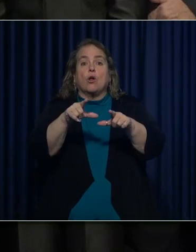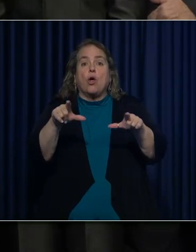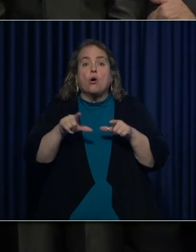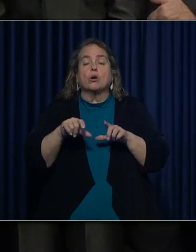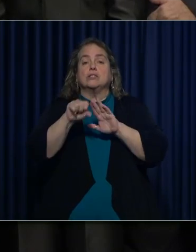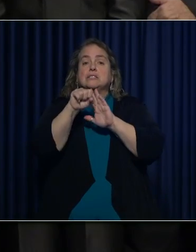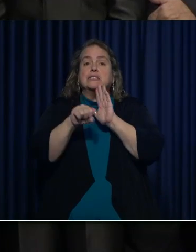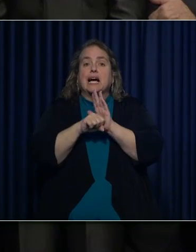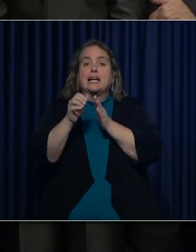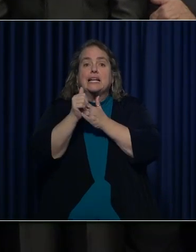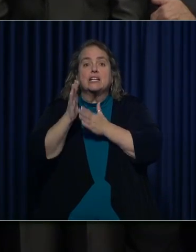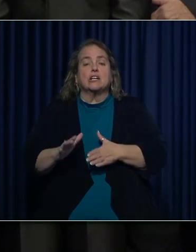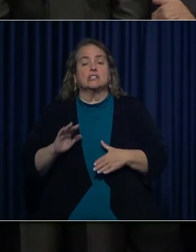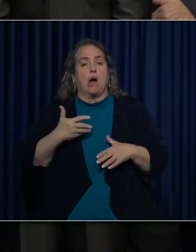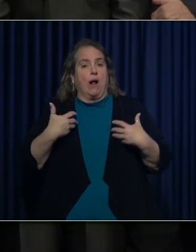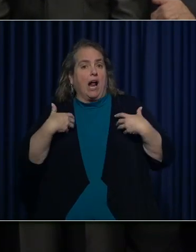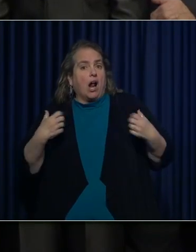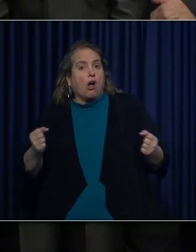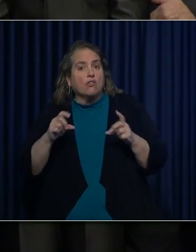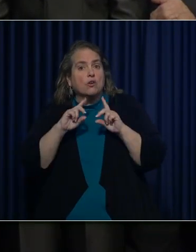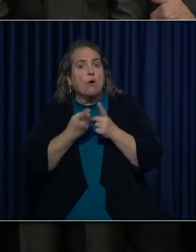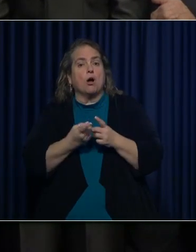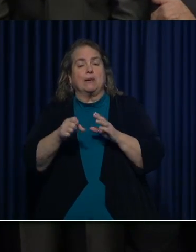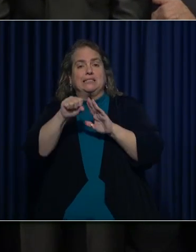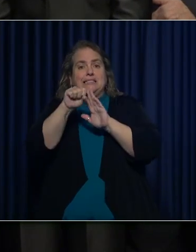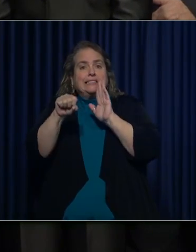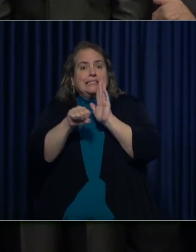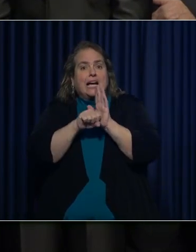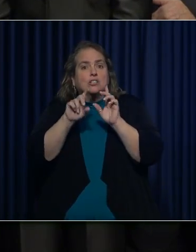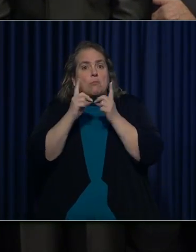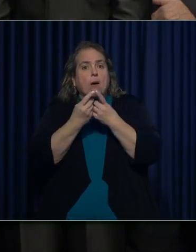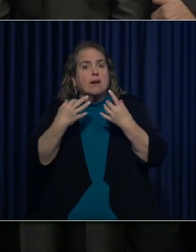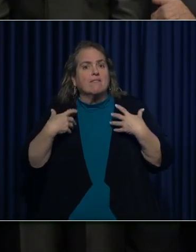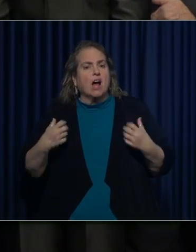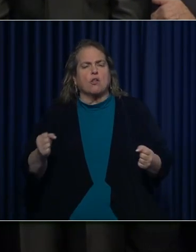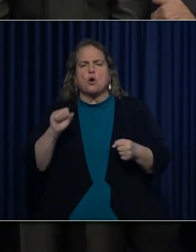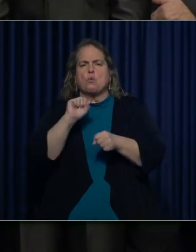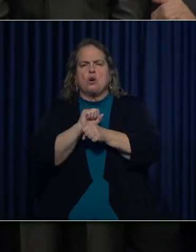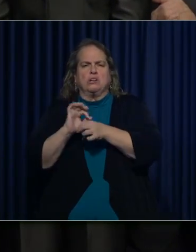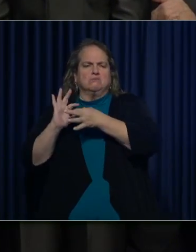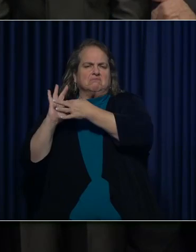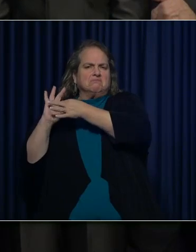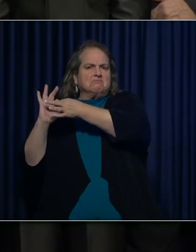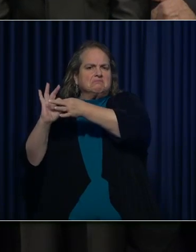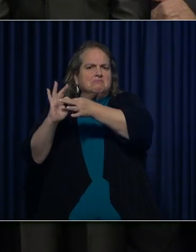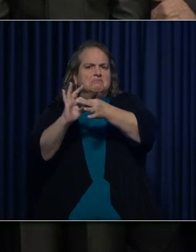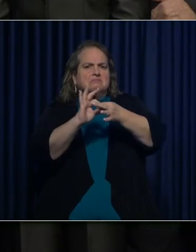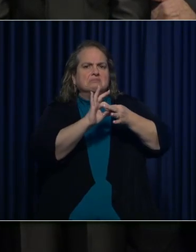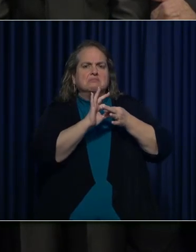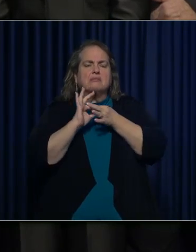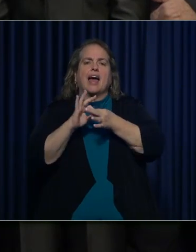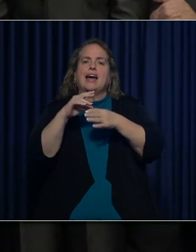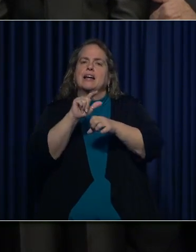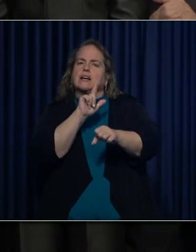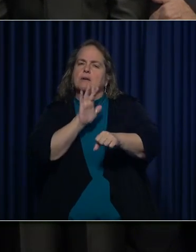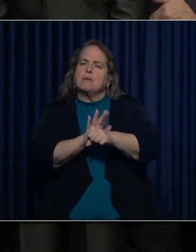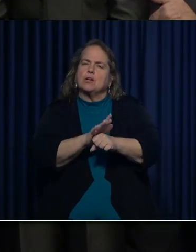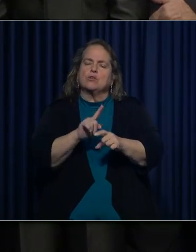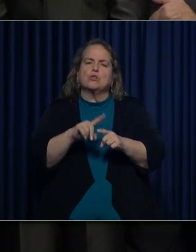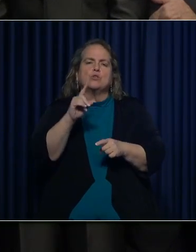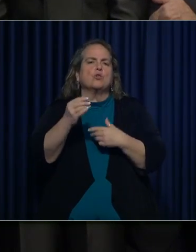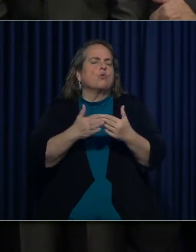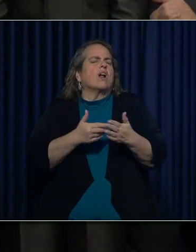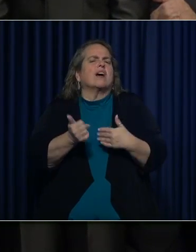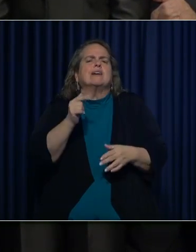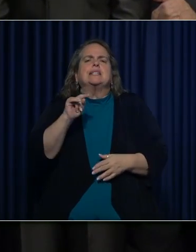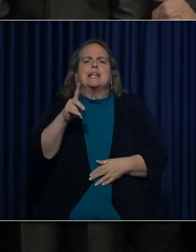health department, our state Department of Health, working seamlessly and absolutely committed to doing whatever it takes to help our